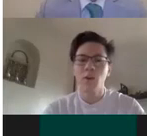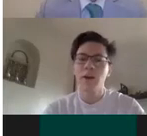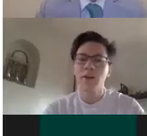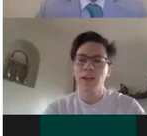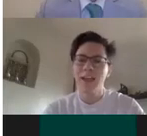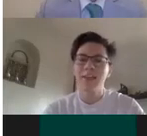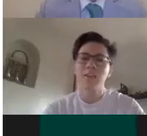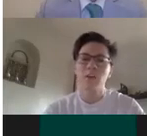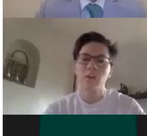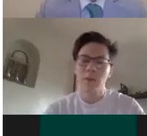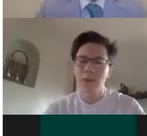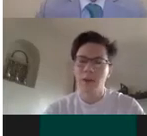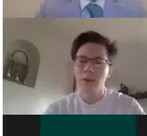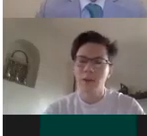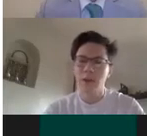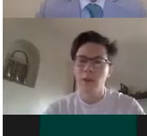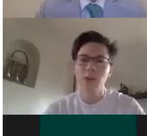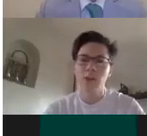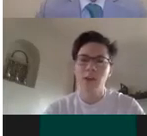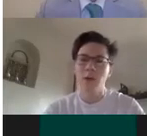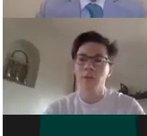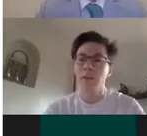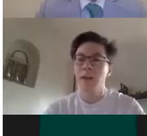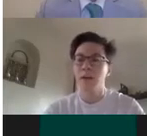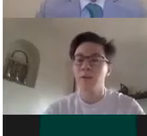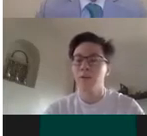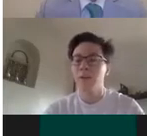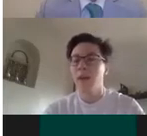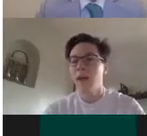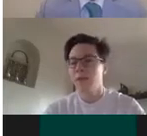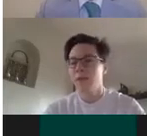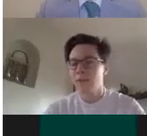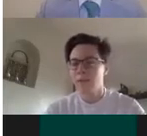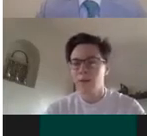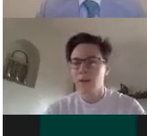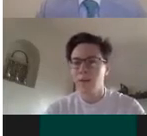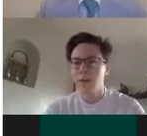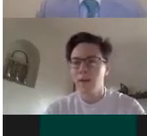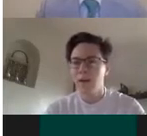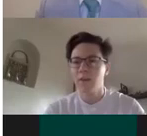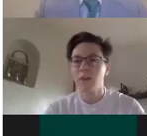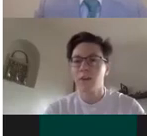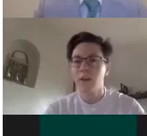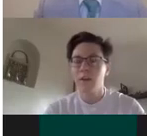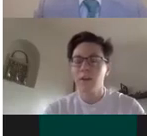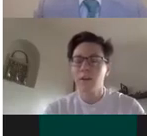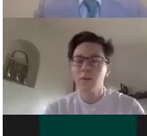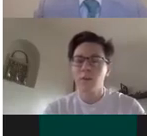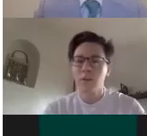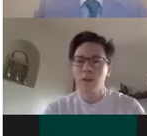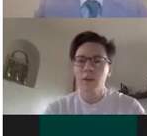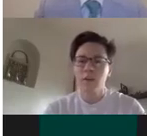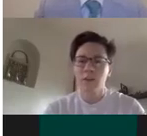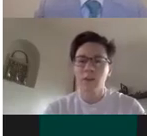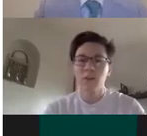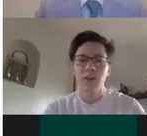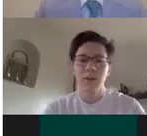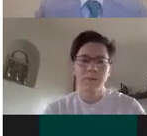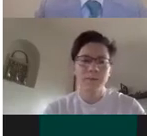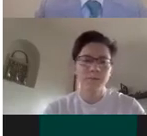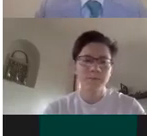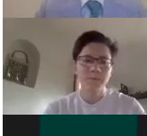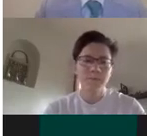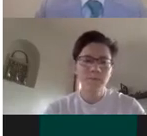still requires that external mental health evaluation outside of everything that's already being undergone for their